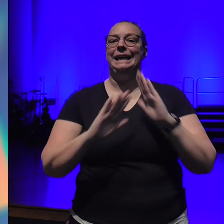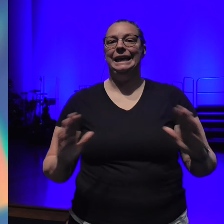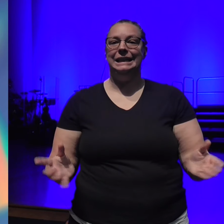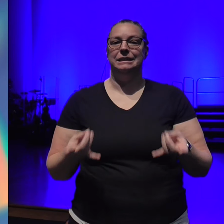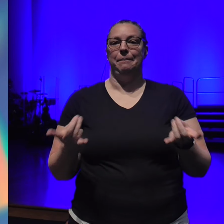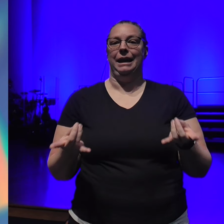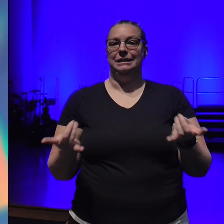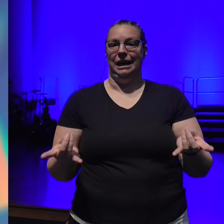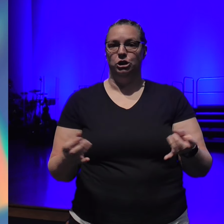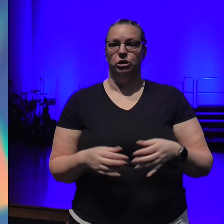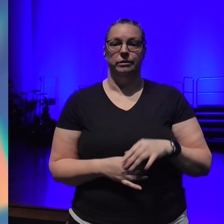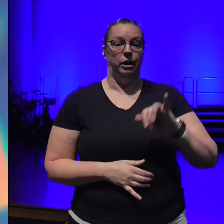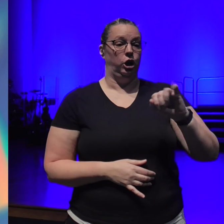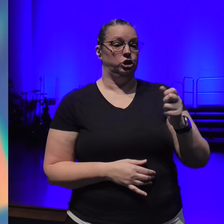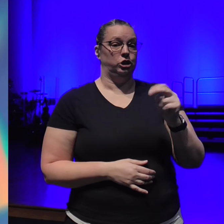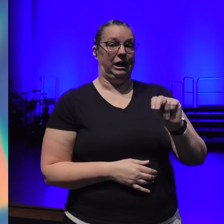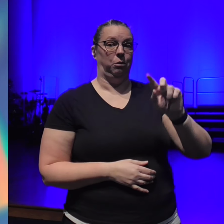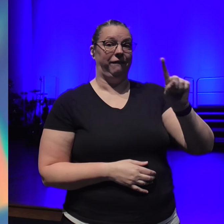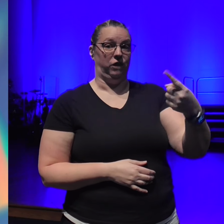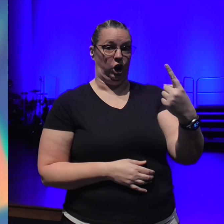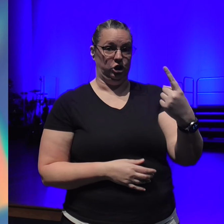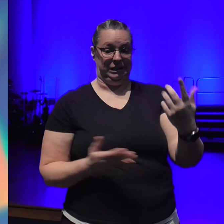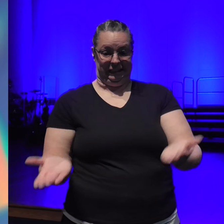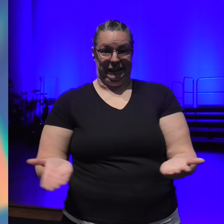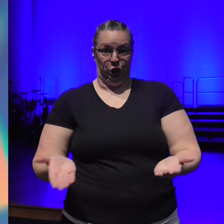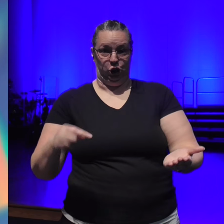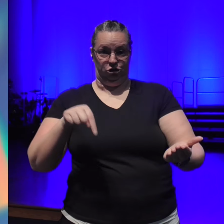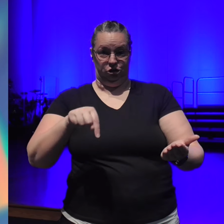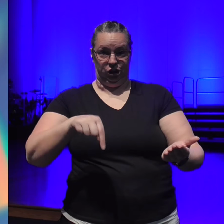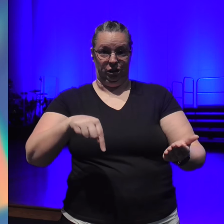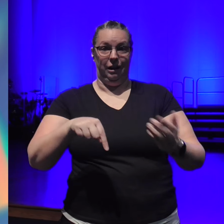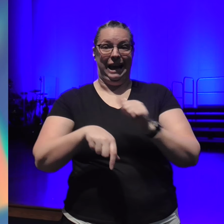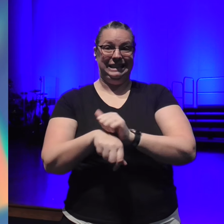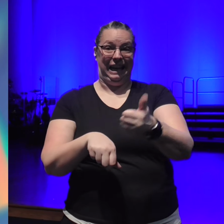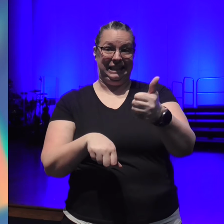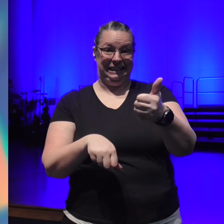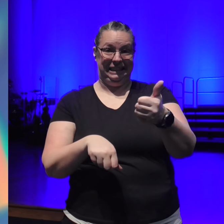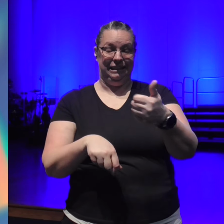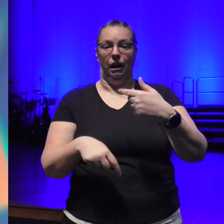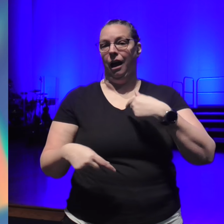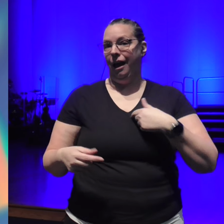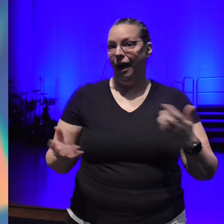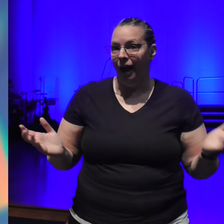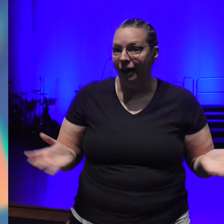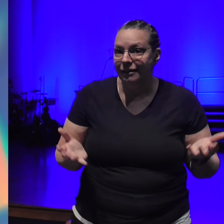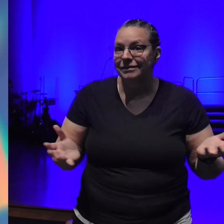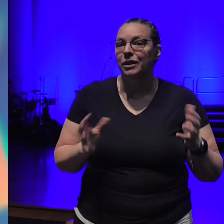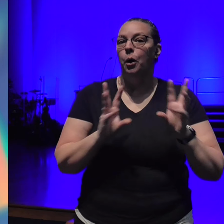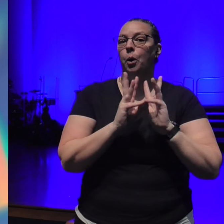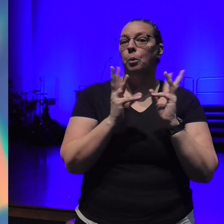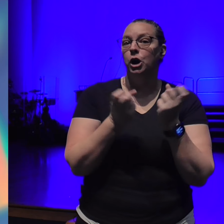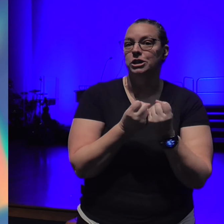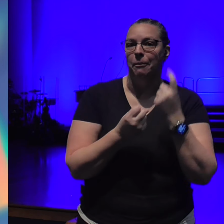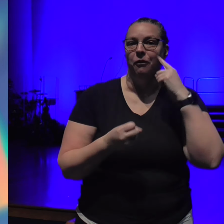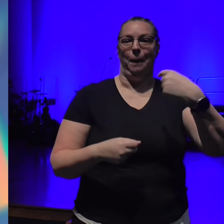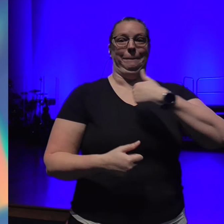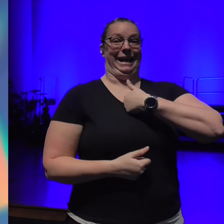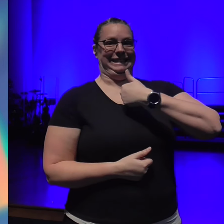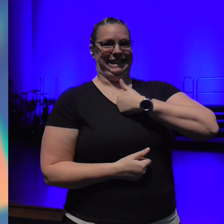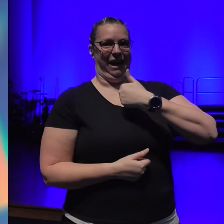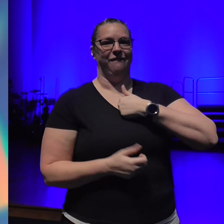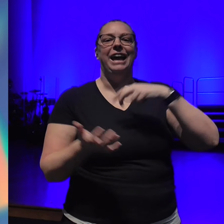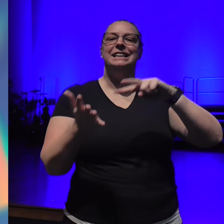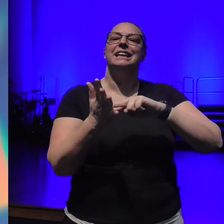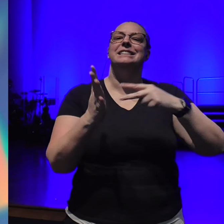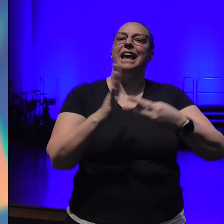On January 1st, right here in this room at 10 a.m., I get to facilitate every year a workshop that I do for myself. It's an